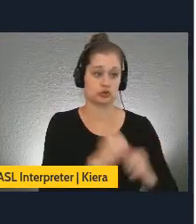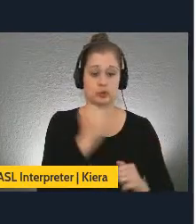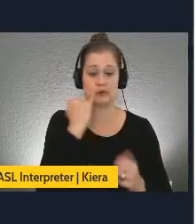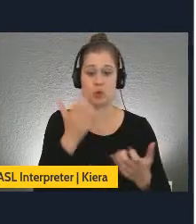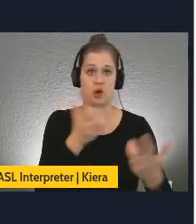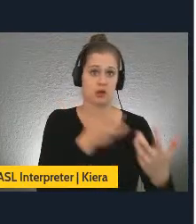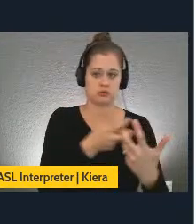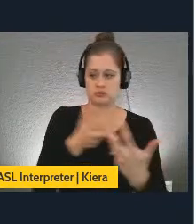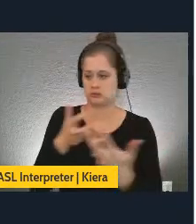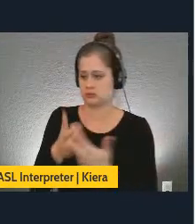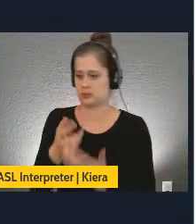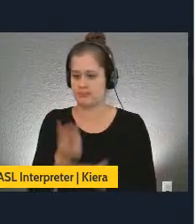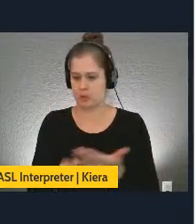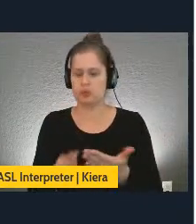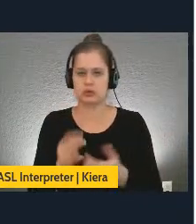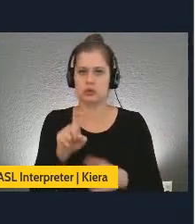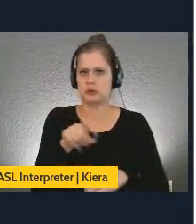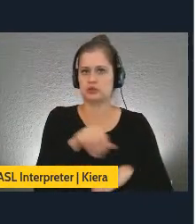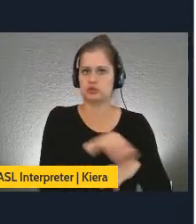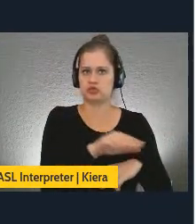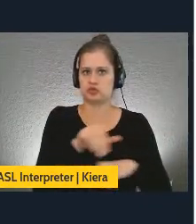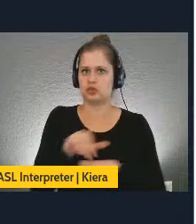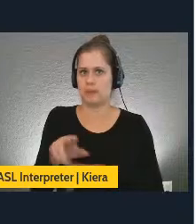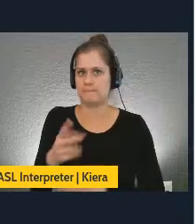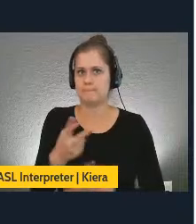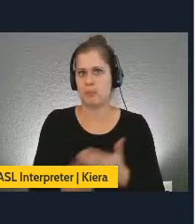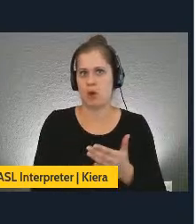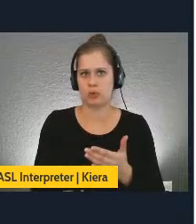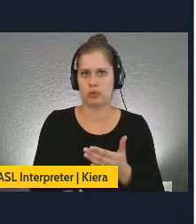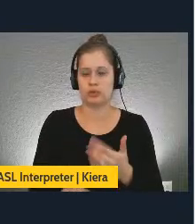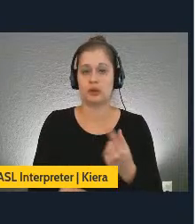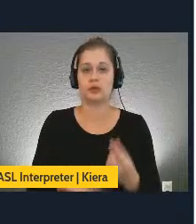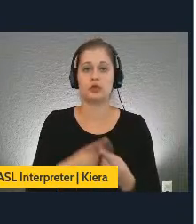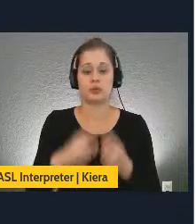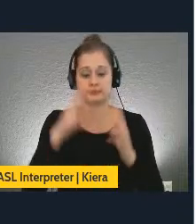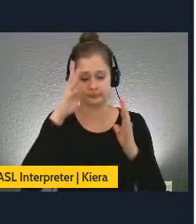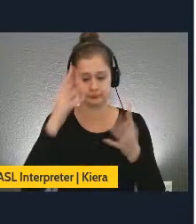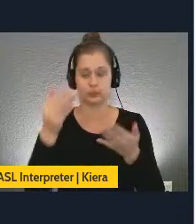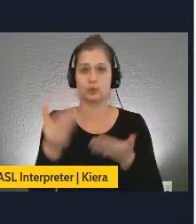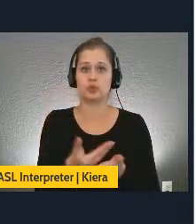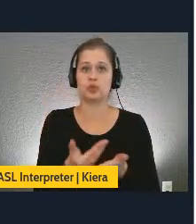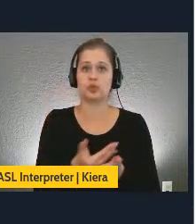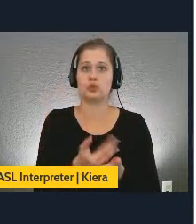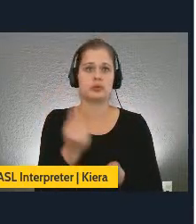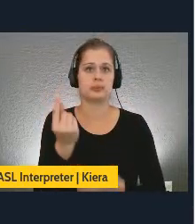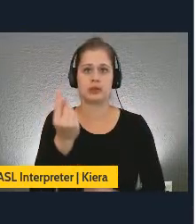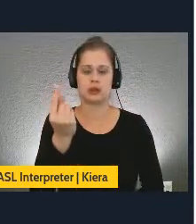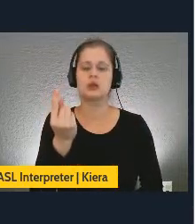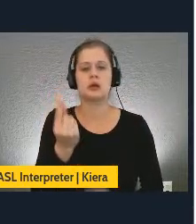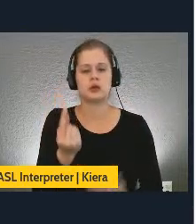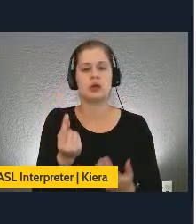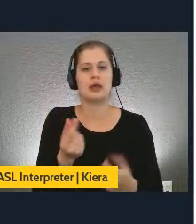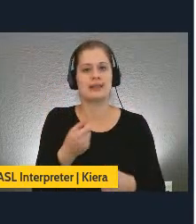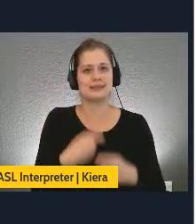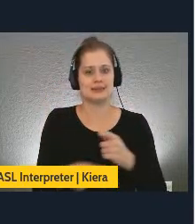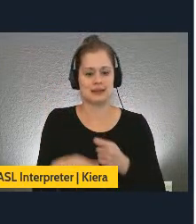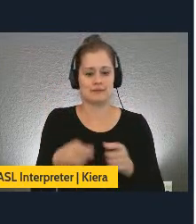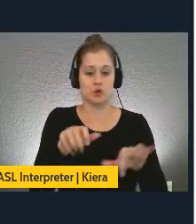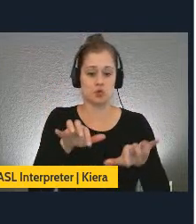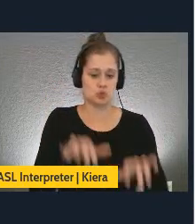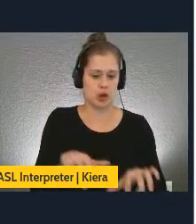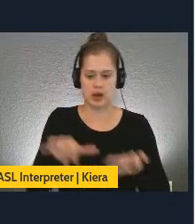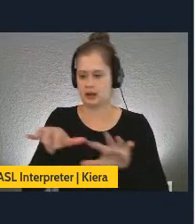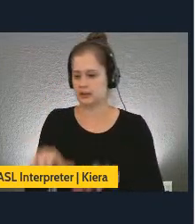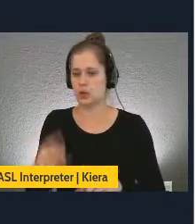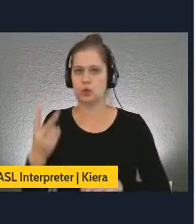you need to ship both. So whenever you come up with a new thing you want to ship, instead of writing it 2 times, it makes sense